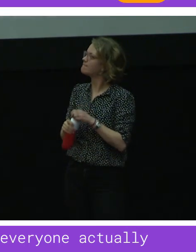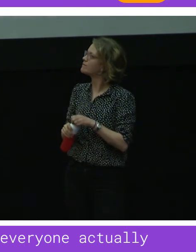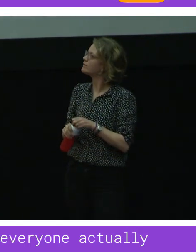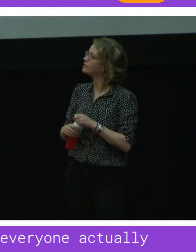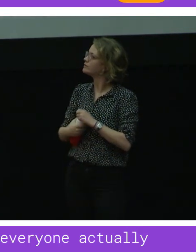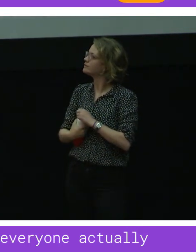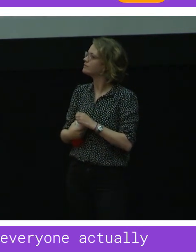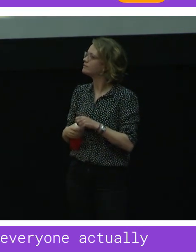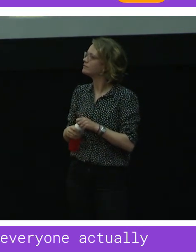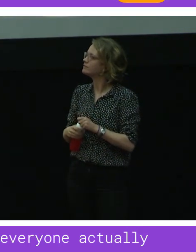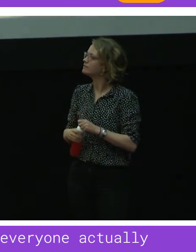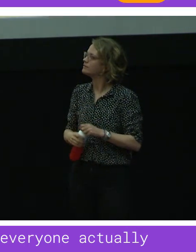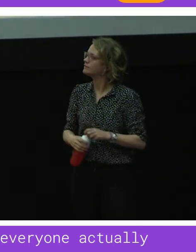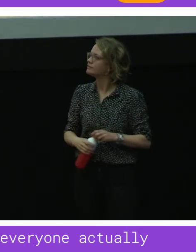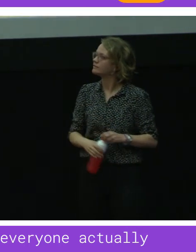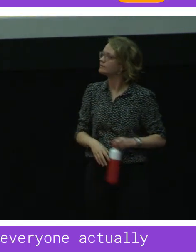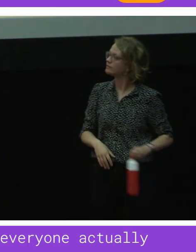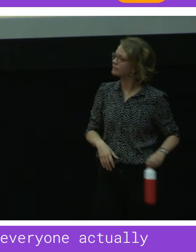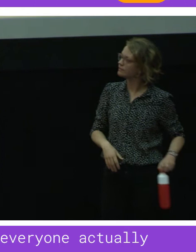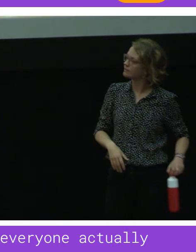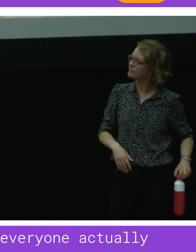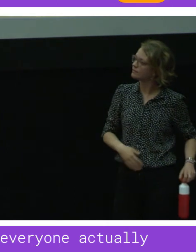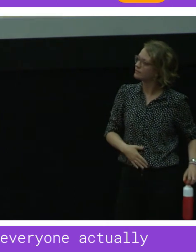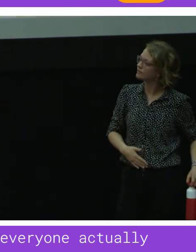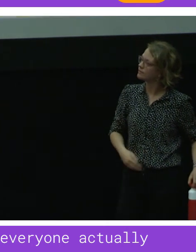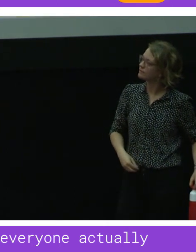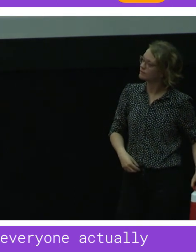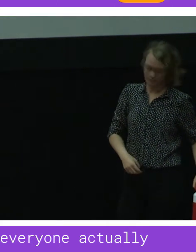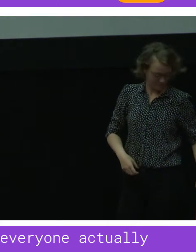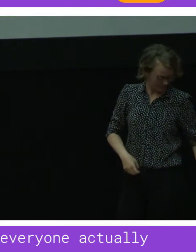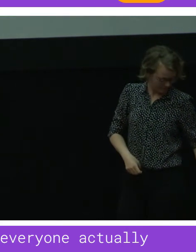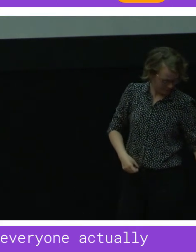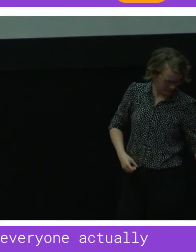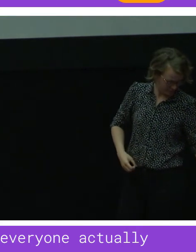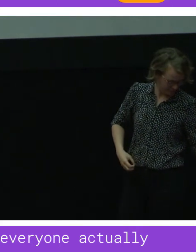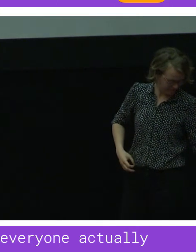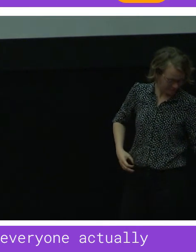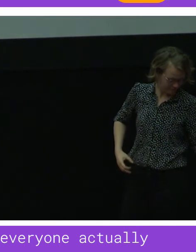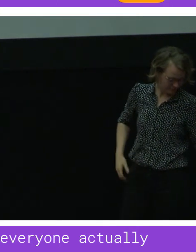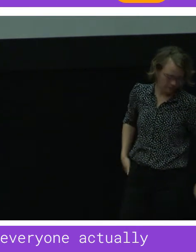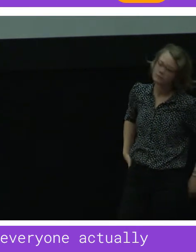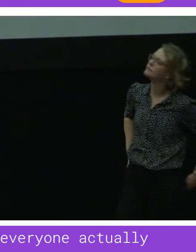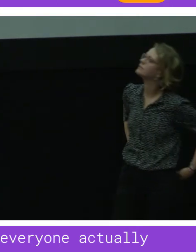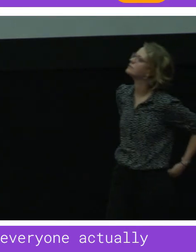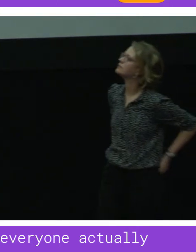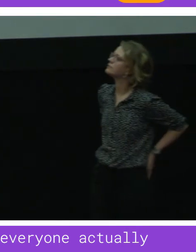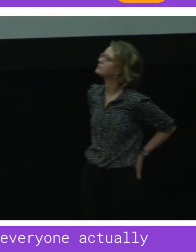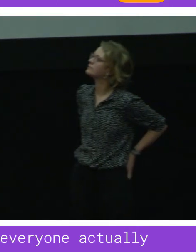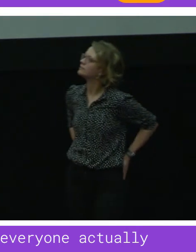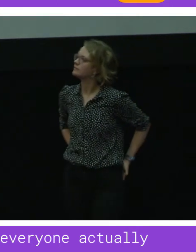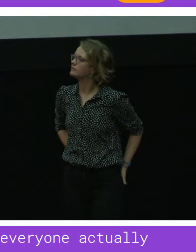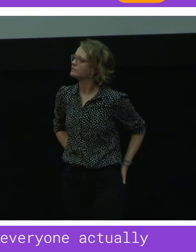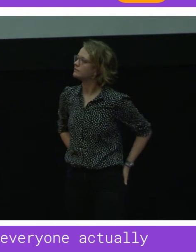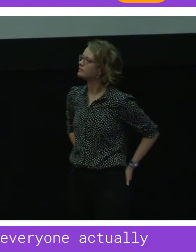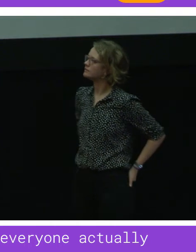Access to communication is a basic fundamental human right, and every single person deserves to be a part of the global community. However, those who are deaf or